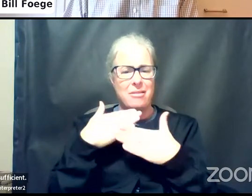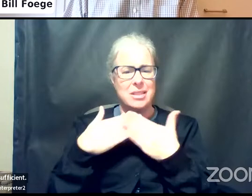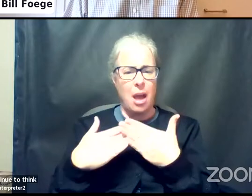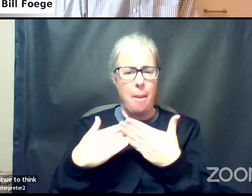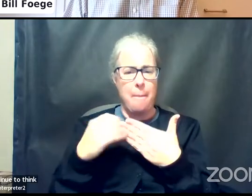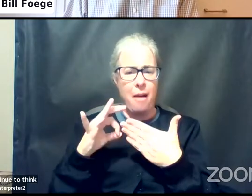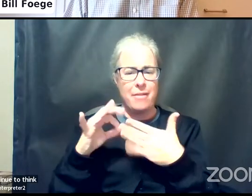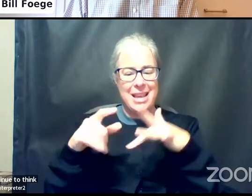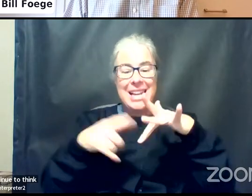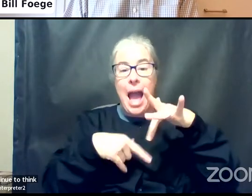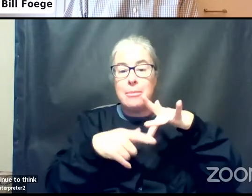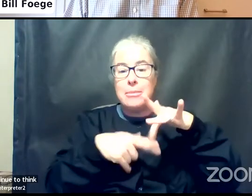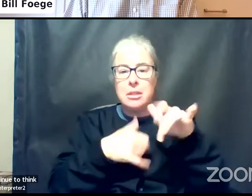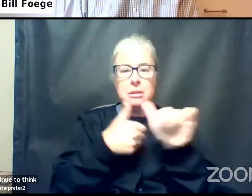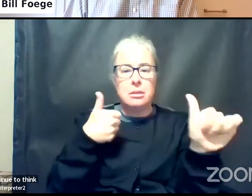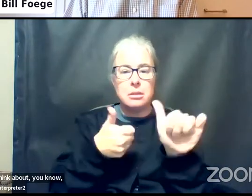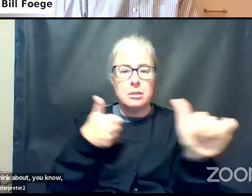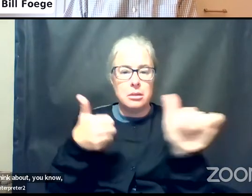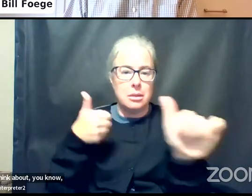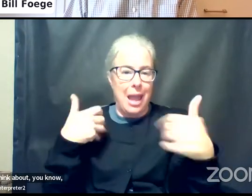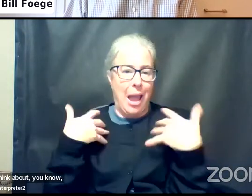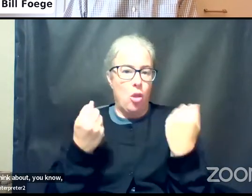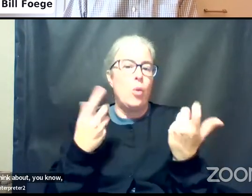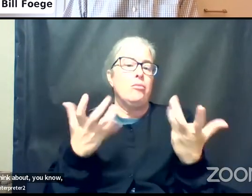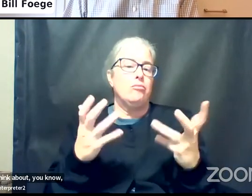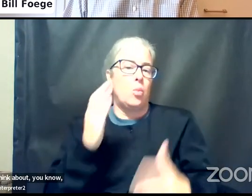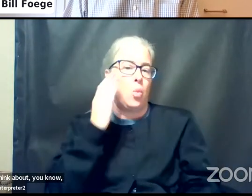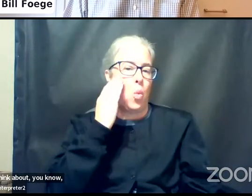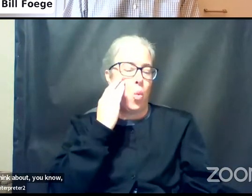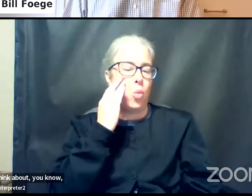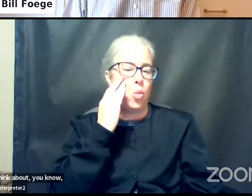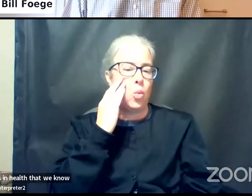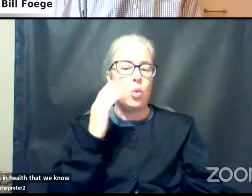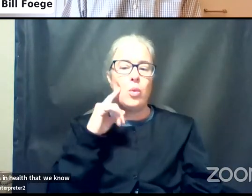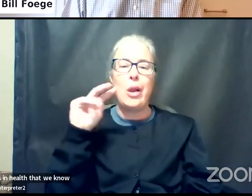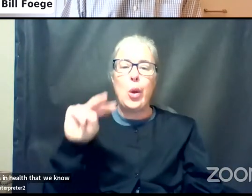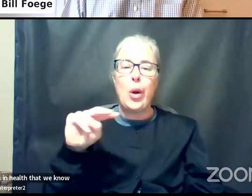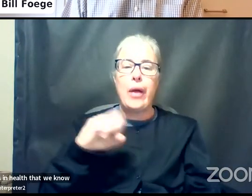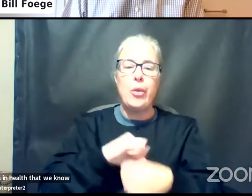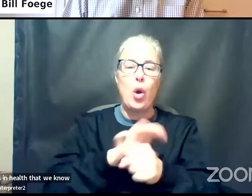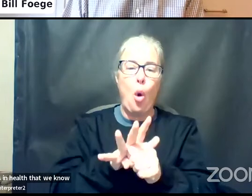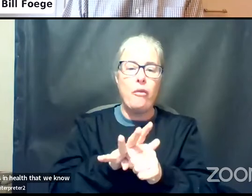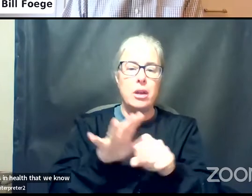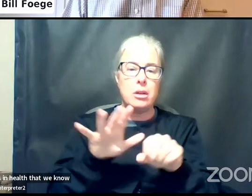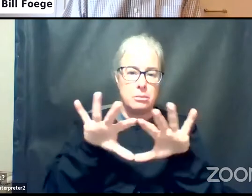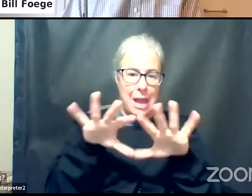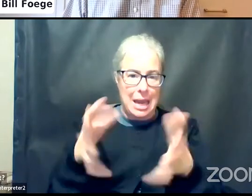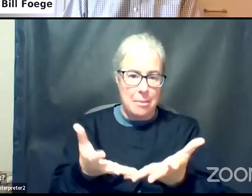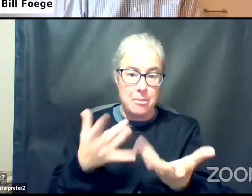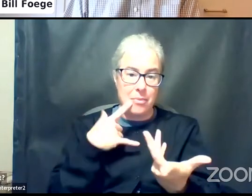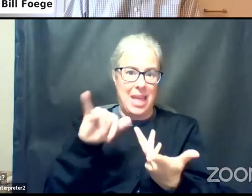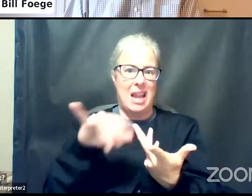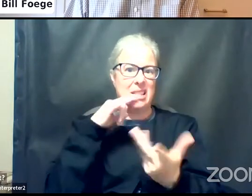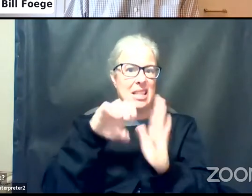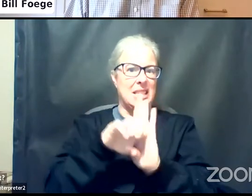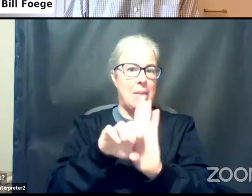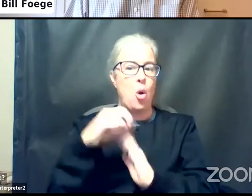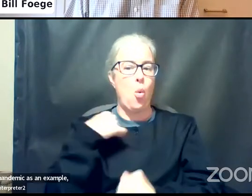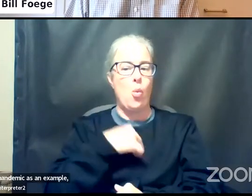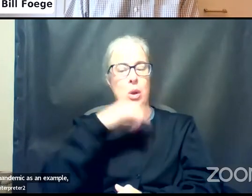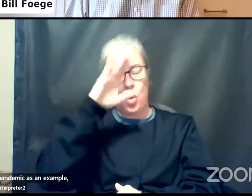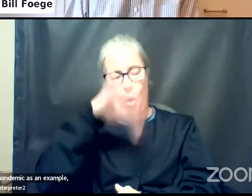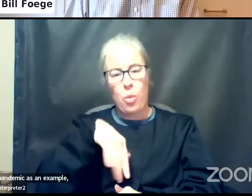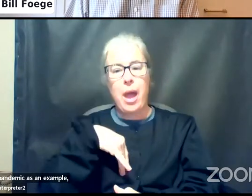uh gaps in health that we know already exists you know we look at the covet pandemic as an example you know where we know